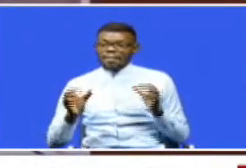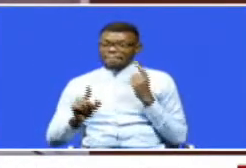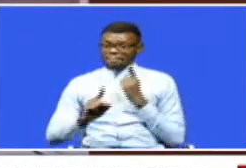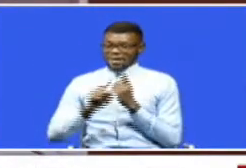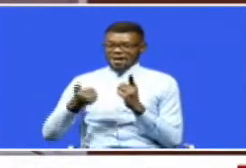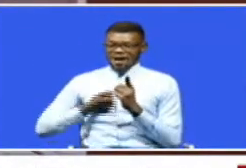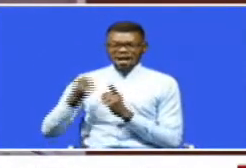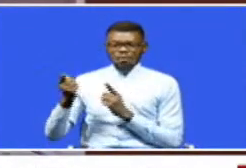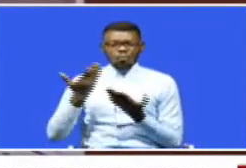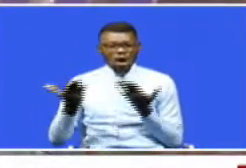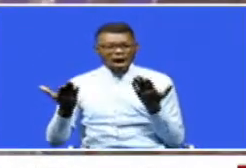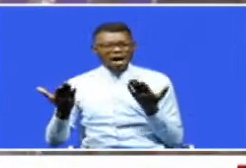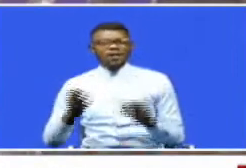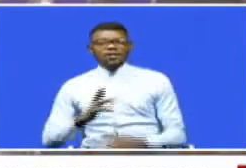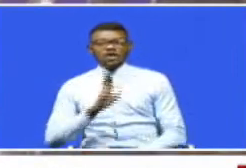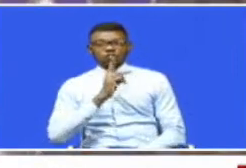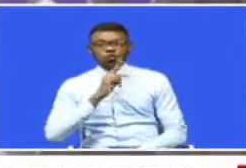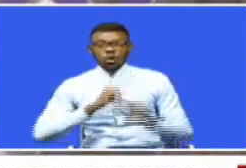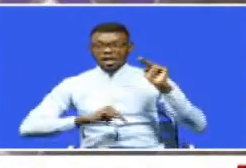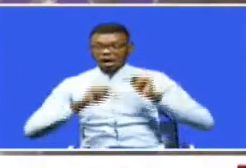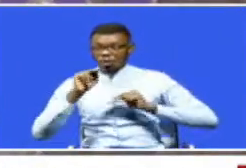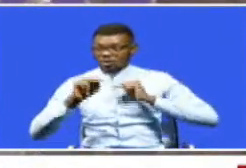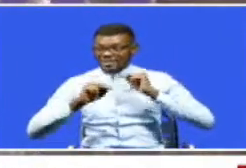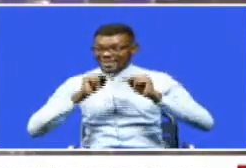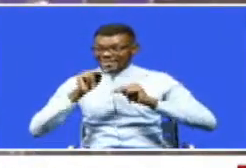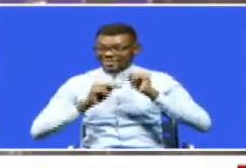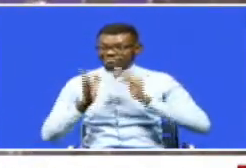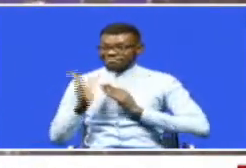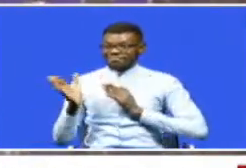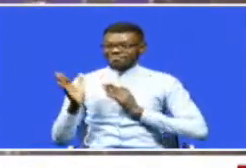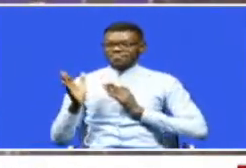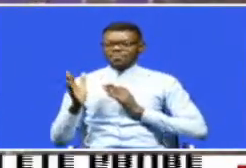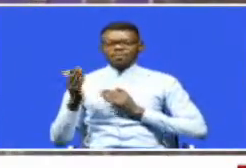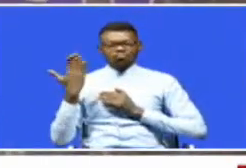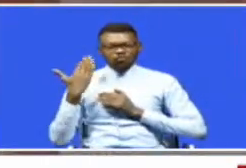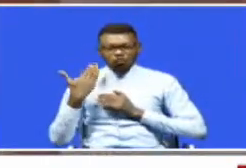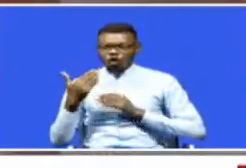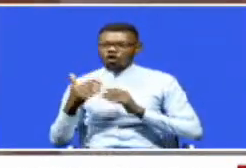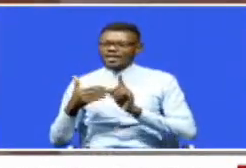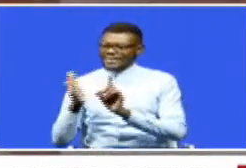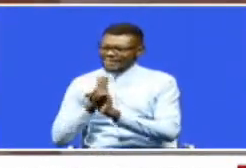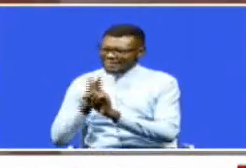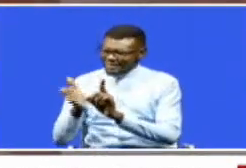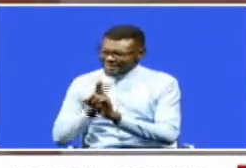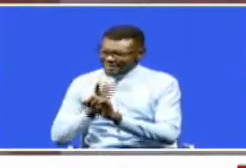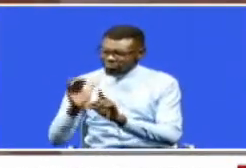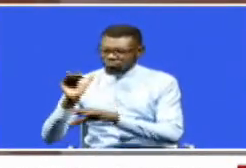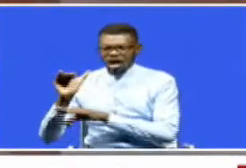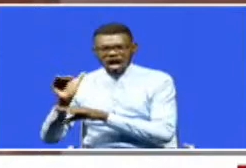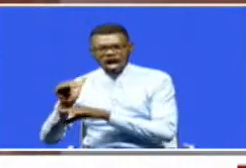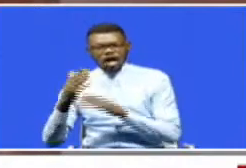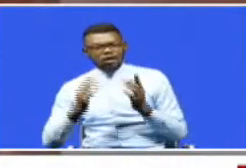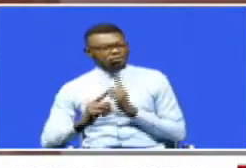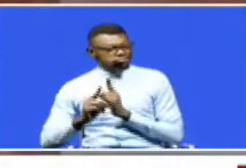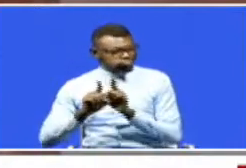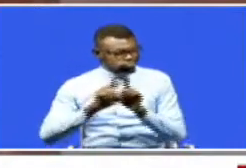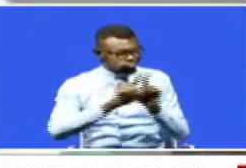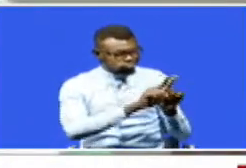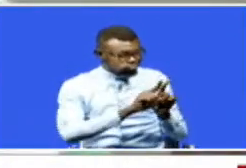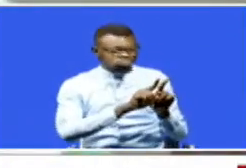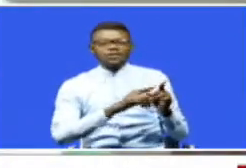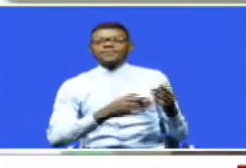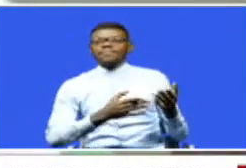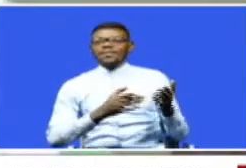Roiro's Destiny Park, where she worked, and asked her out on a date before they were later captured on CCTV at a hotel